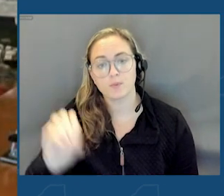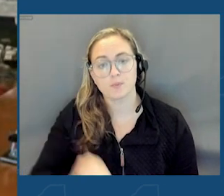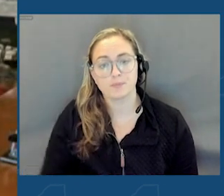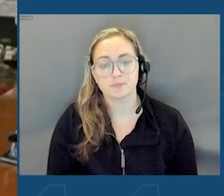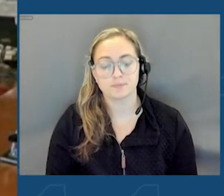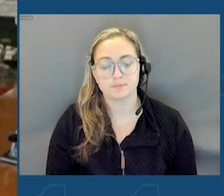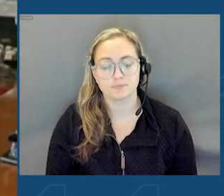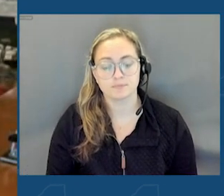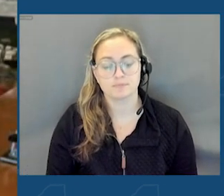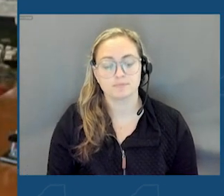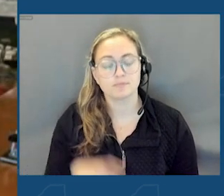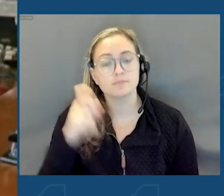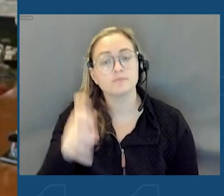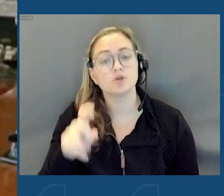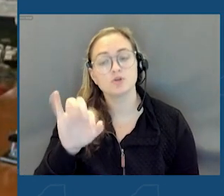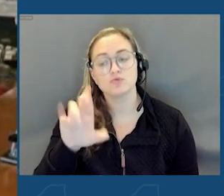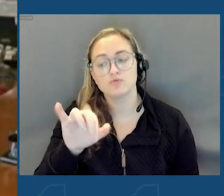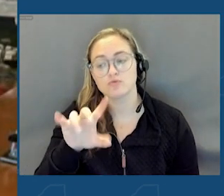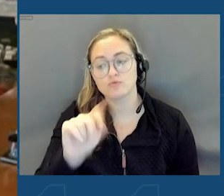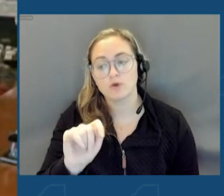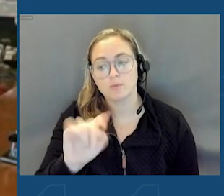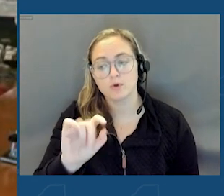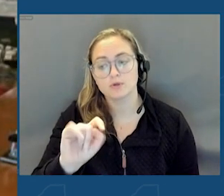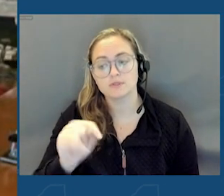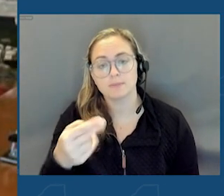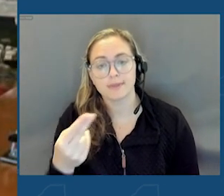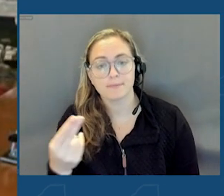Judge Robert Smith,